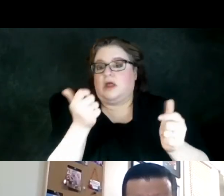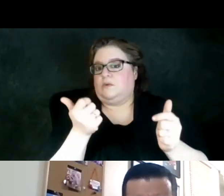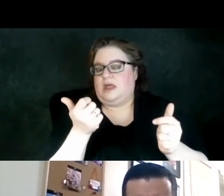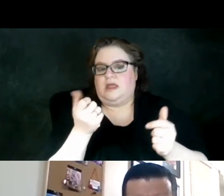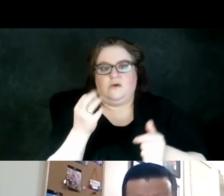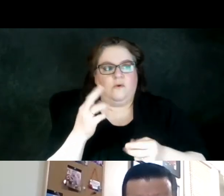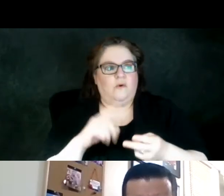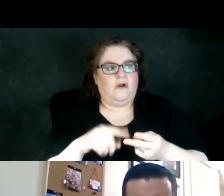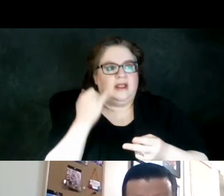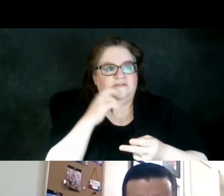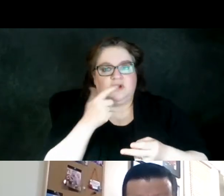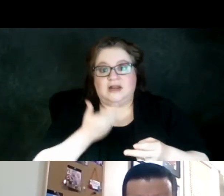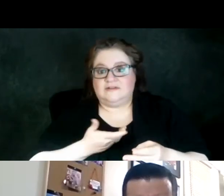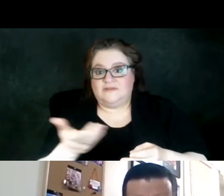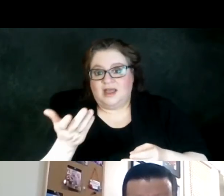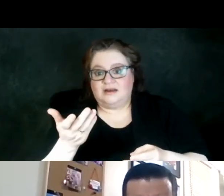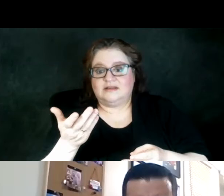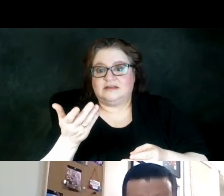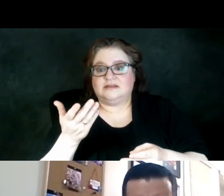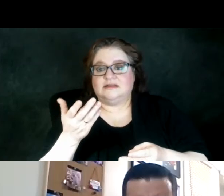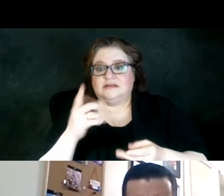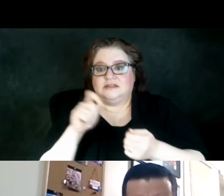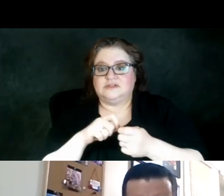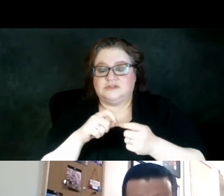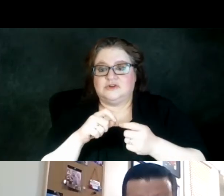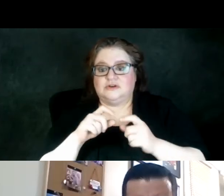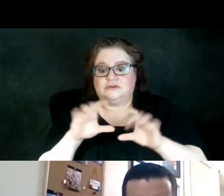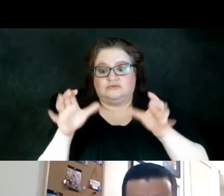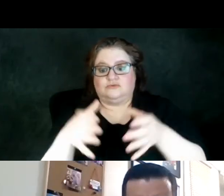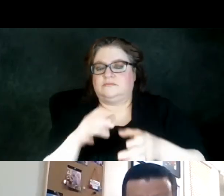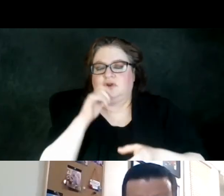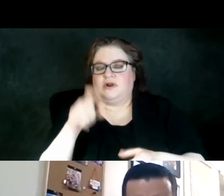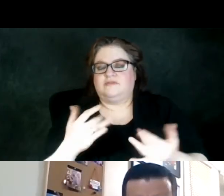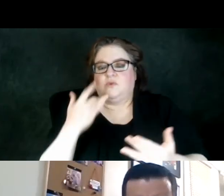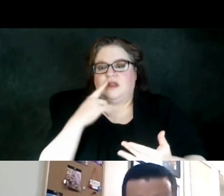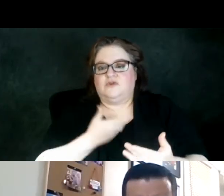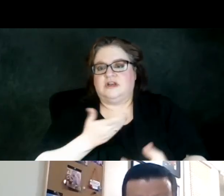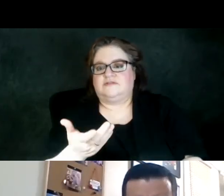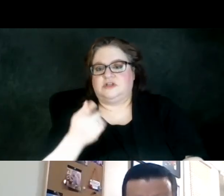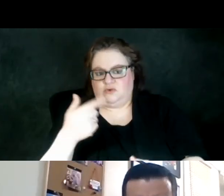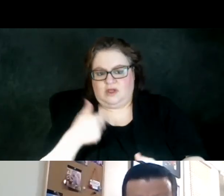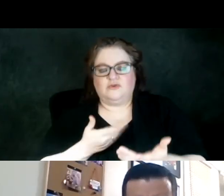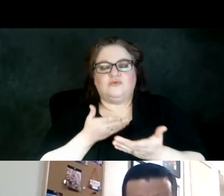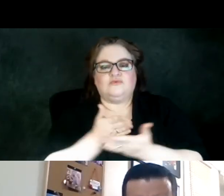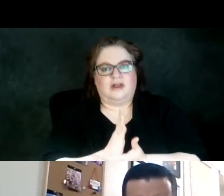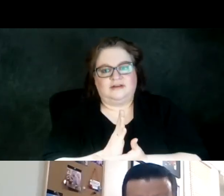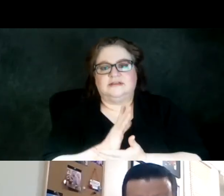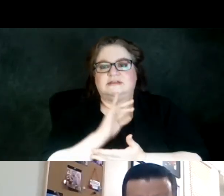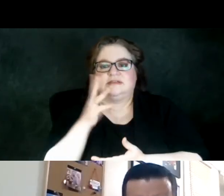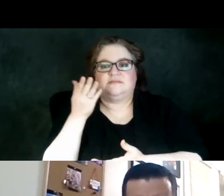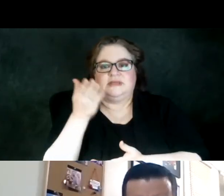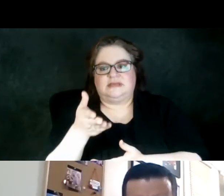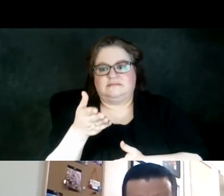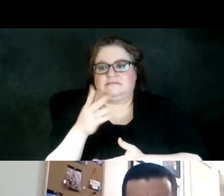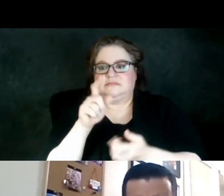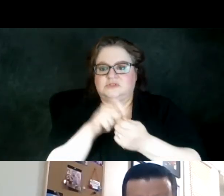or even if you're not invited in certain circles, you don't have to wait for an invitation. You have a right to be in certain